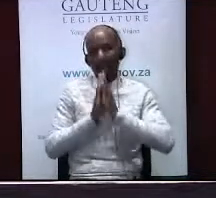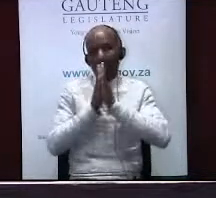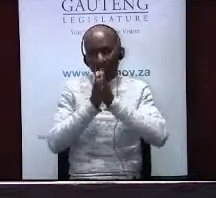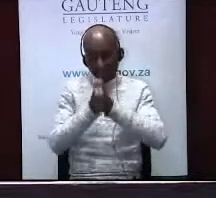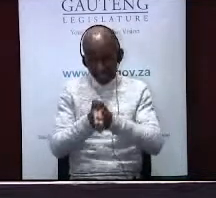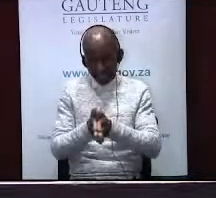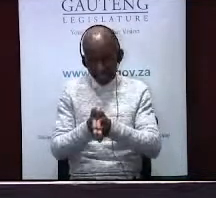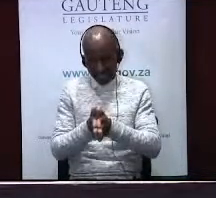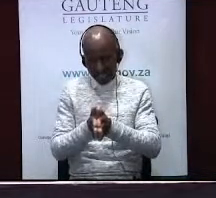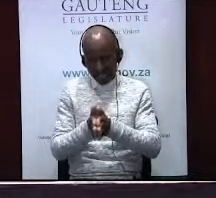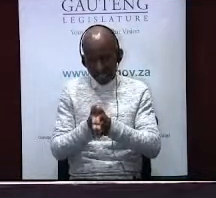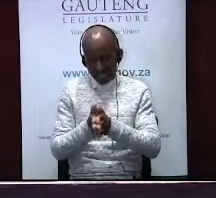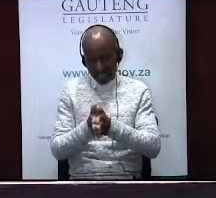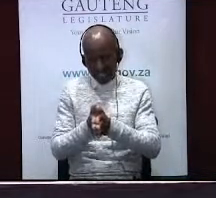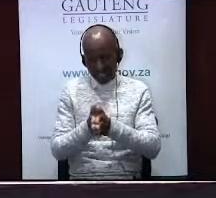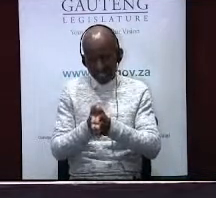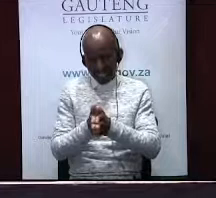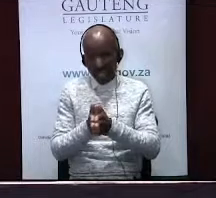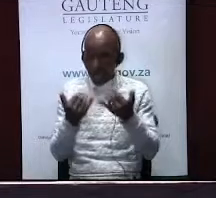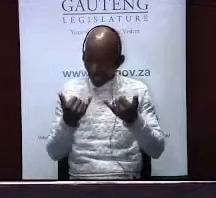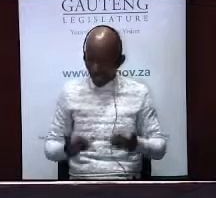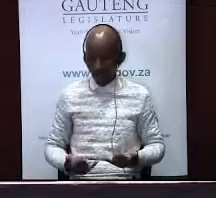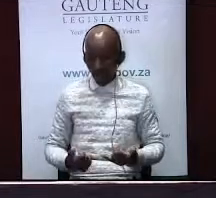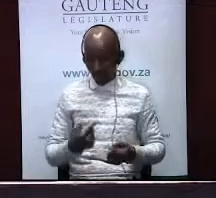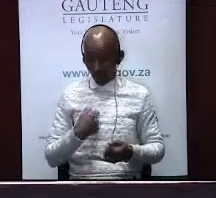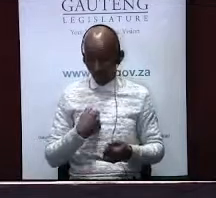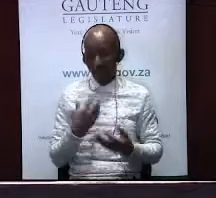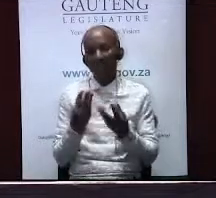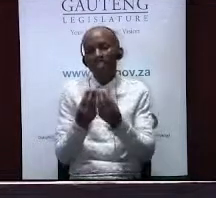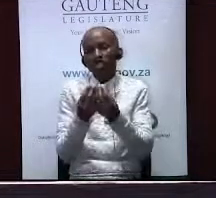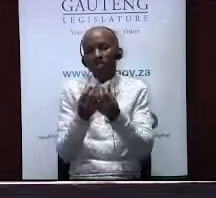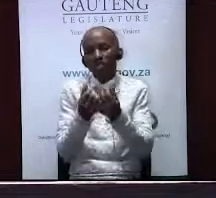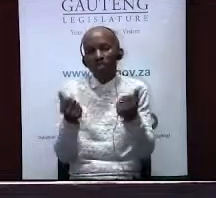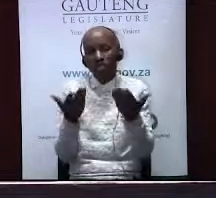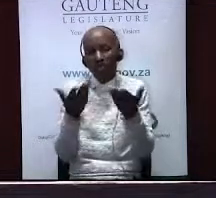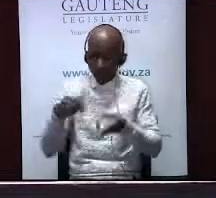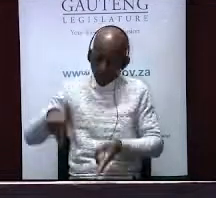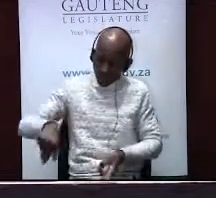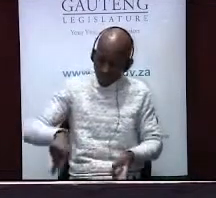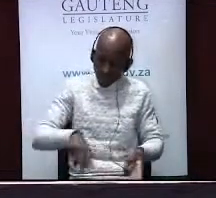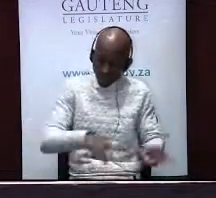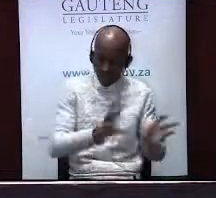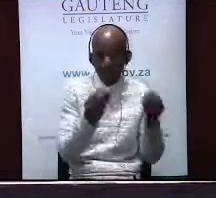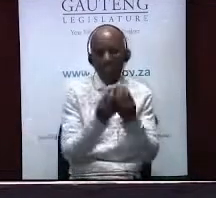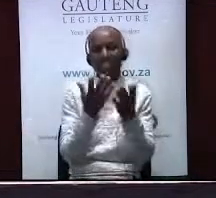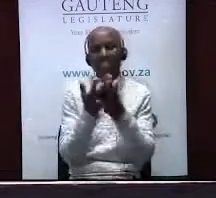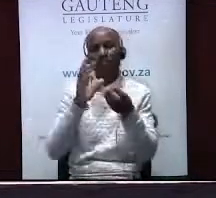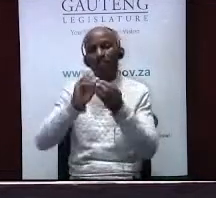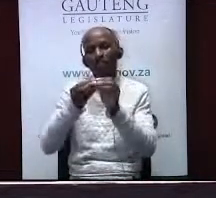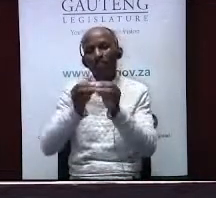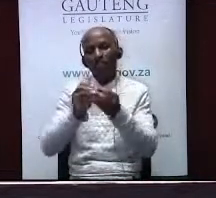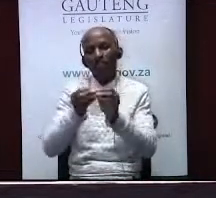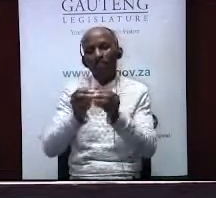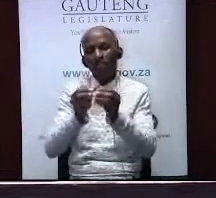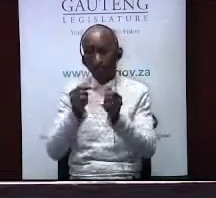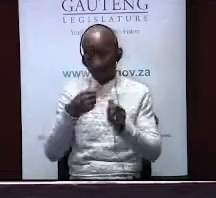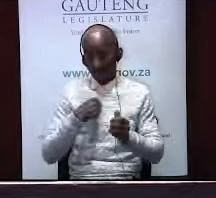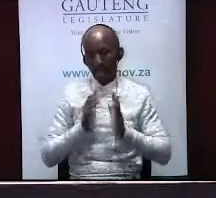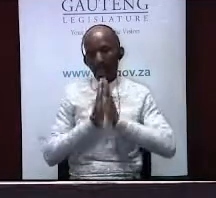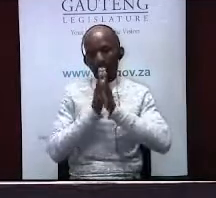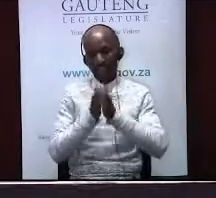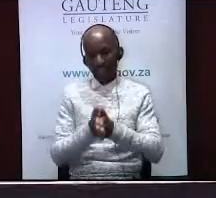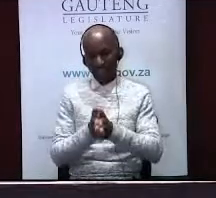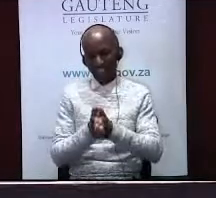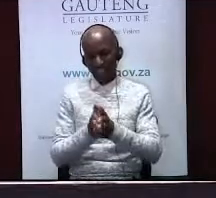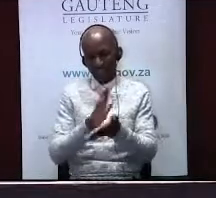tlhagisa gona no gona le solution o gona le ditsela tse dilo di ka bankanywang ka teng. Ke kopa go